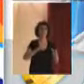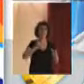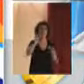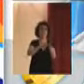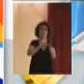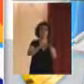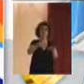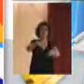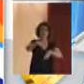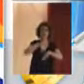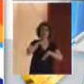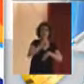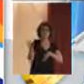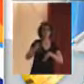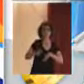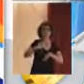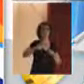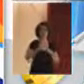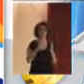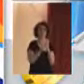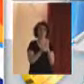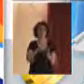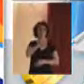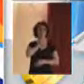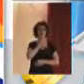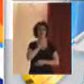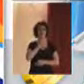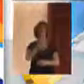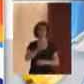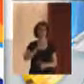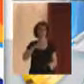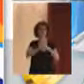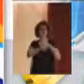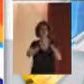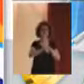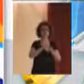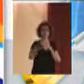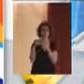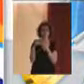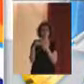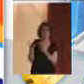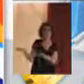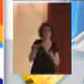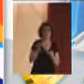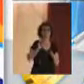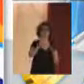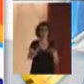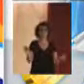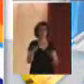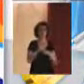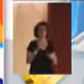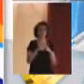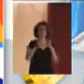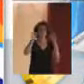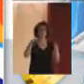administrator manager accepts him, then that practitioner will be able to manage users, for